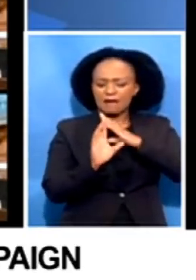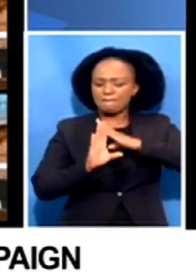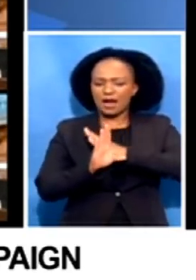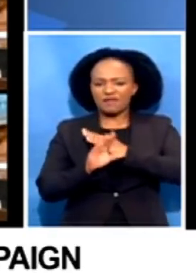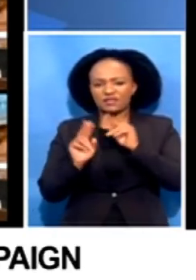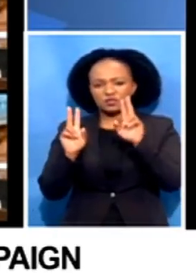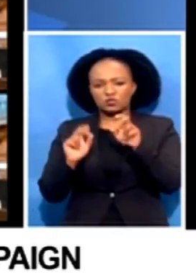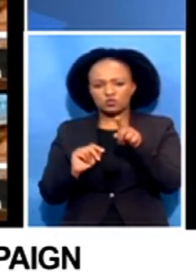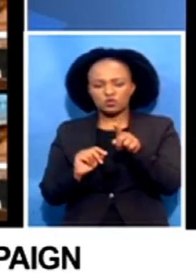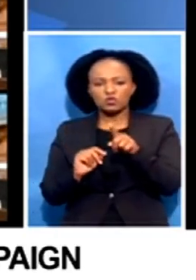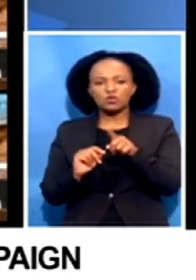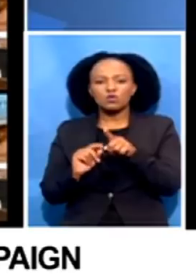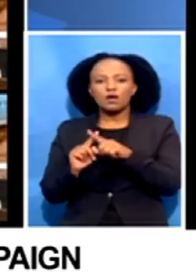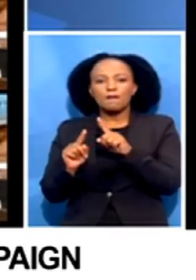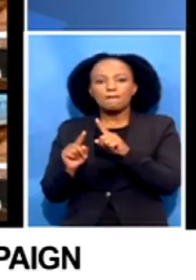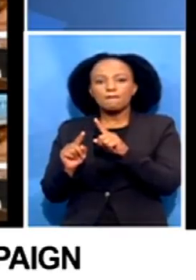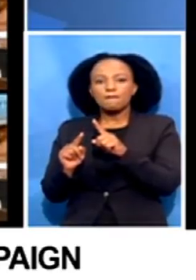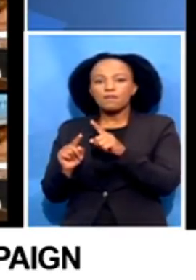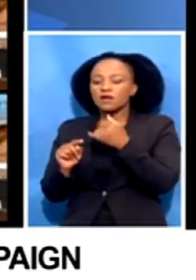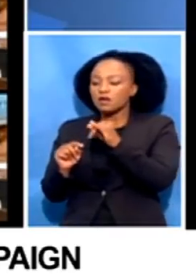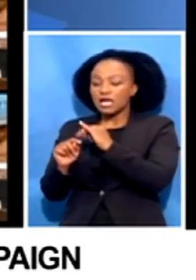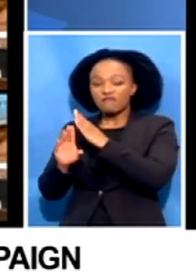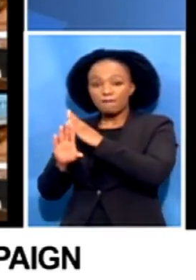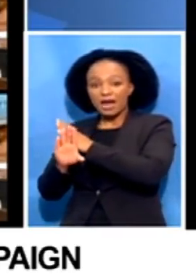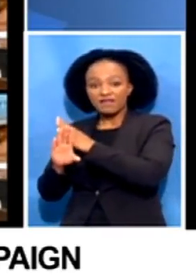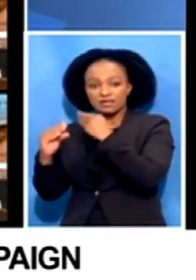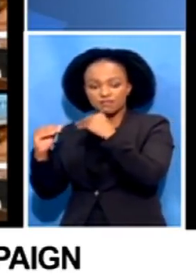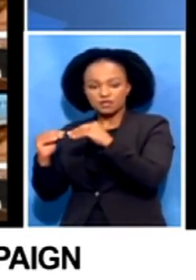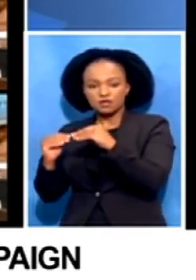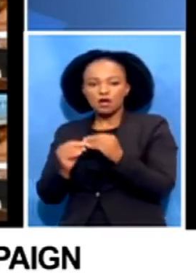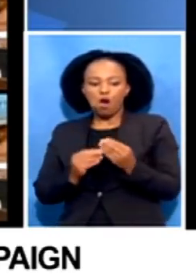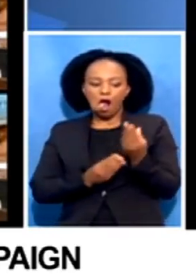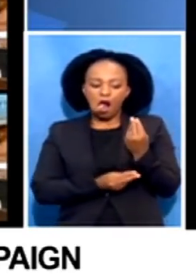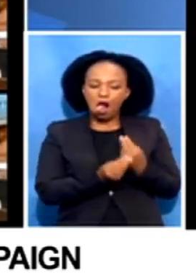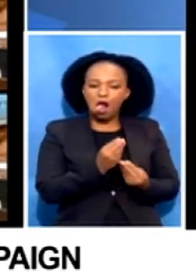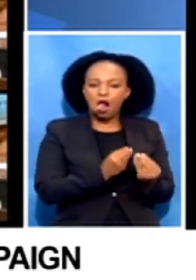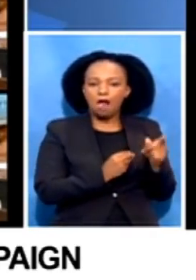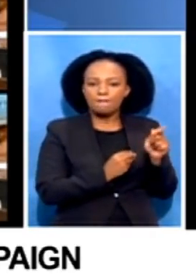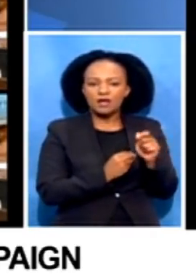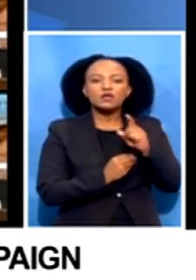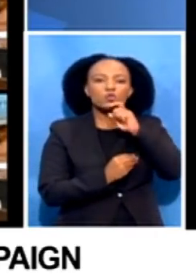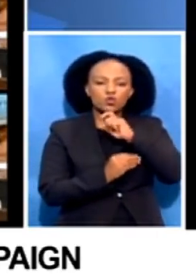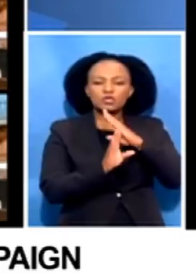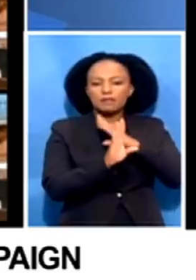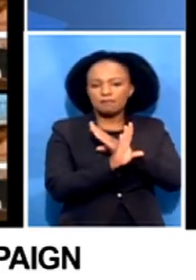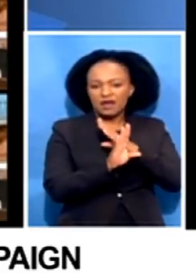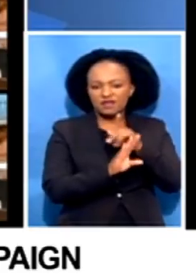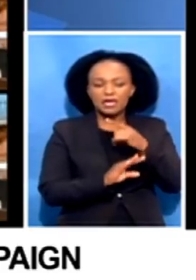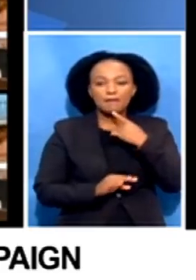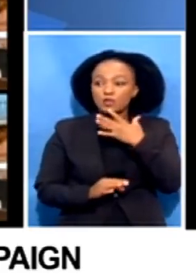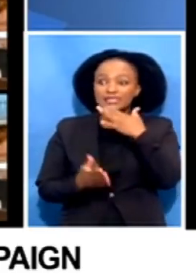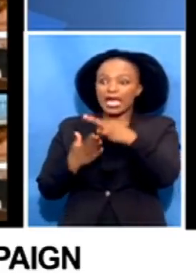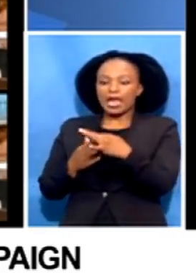me uses private money. I'm not suggesting that it was a bribe. I'm just saying the idea that